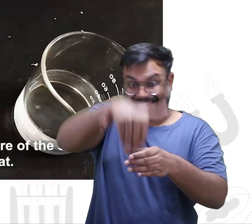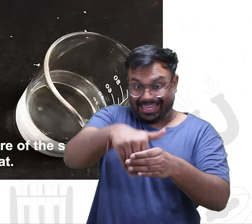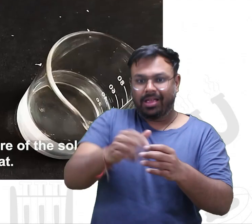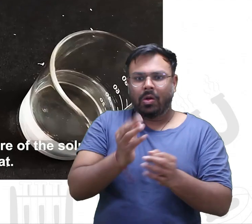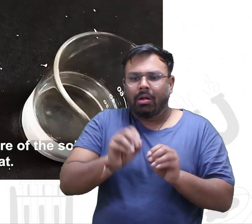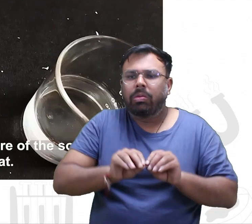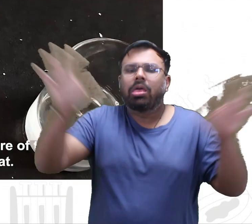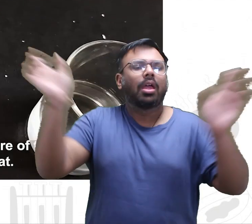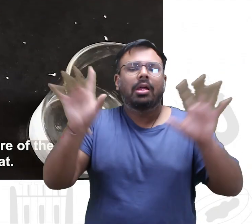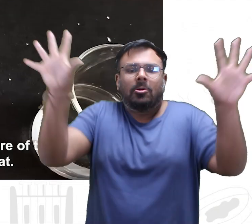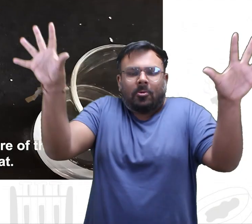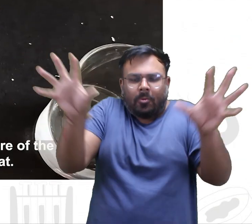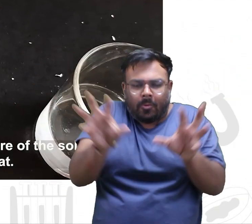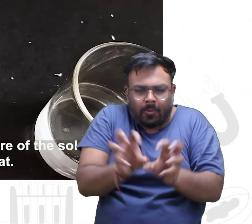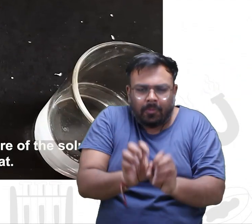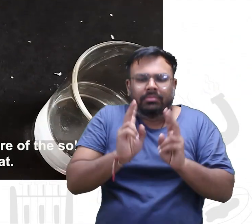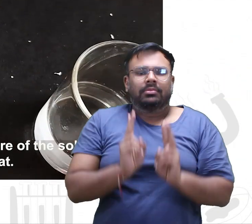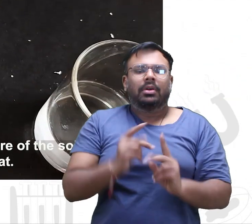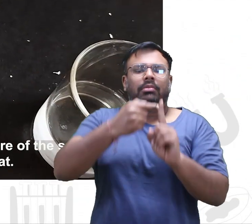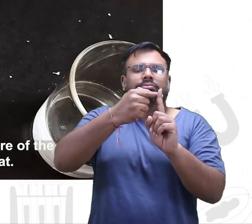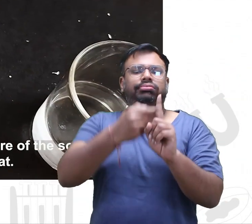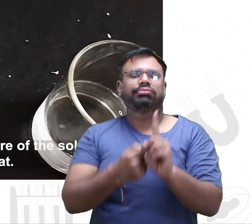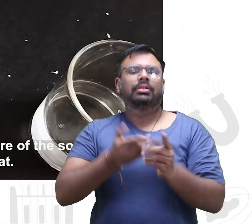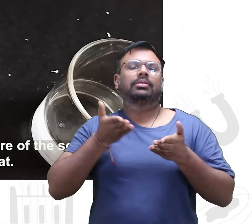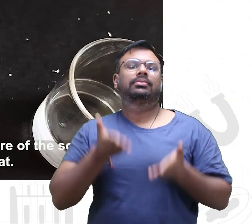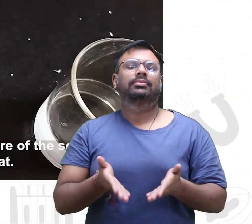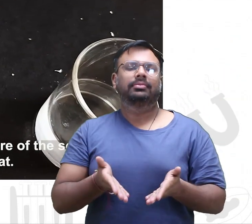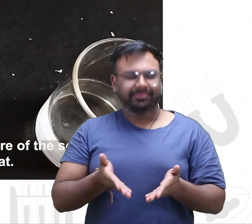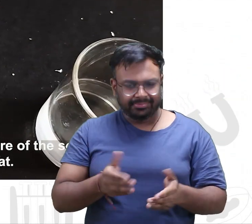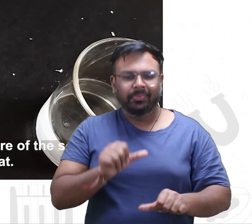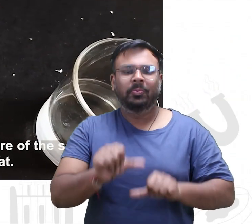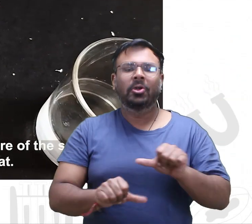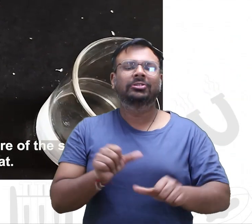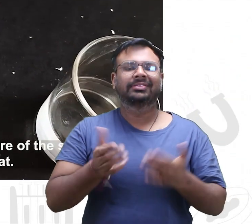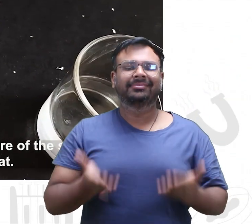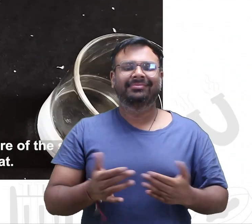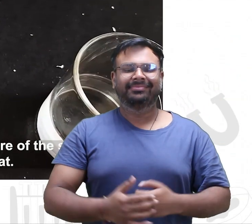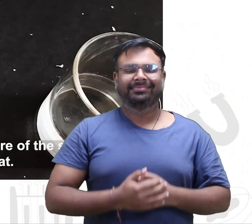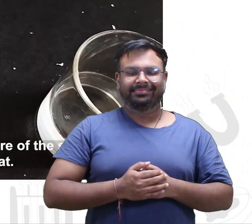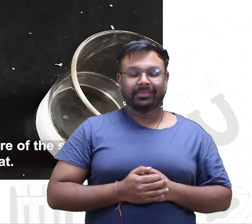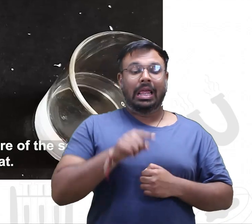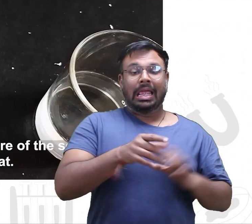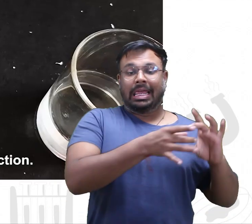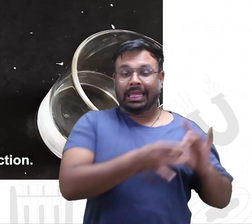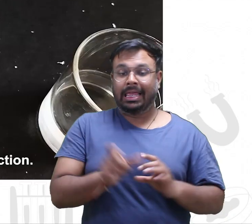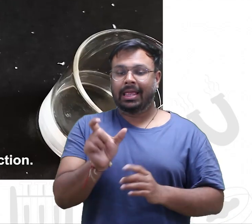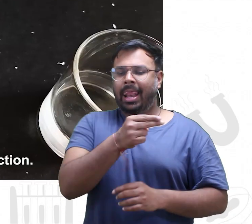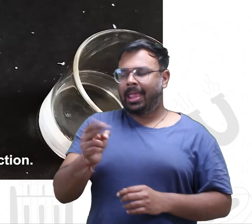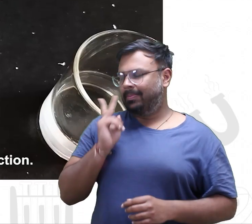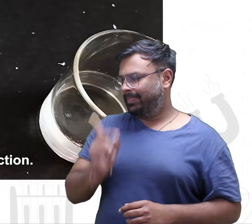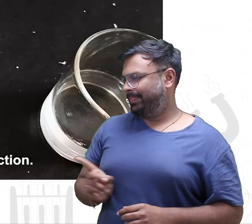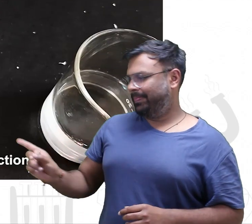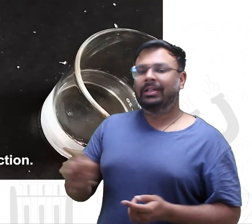temperature of the solution decreases to 23 degrees Celsius, indicating that the reaction absorbs heat, which is